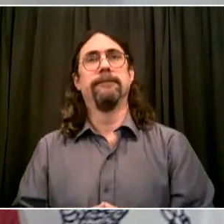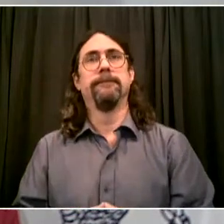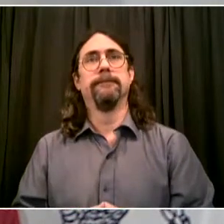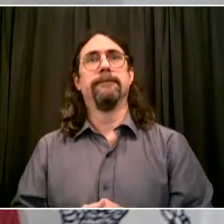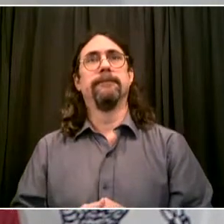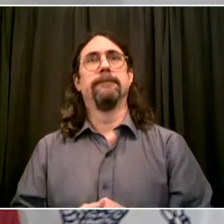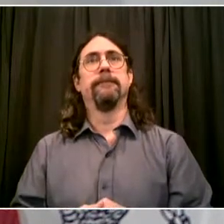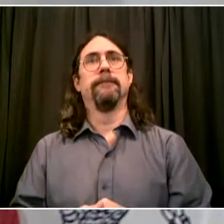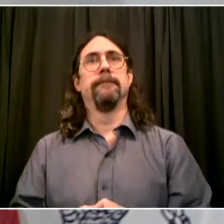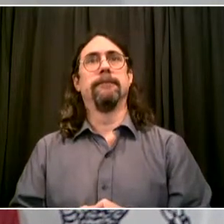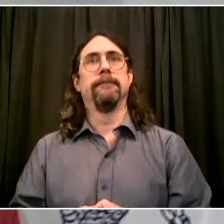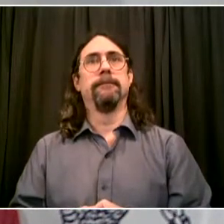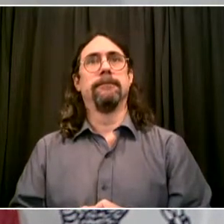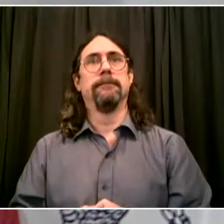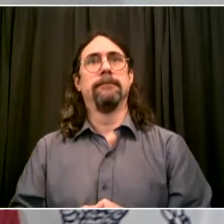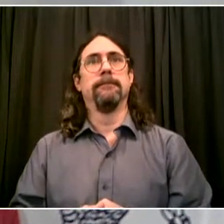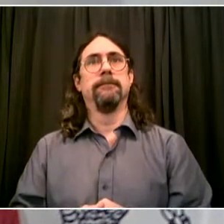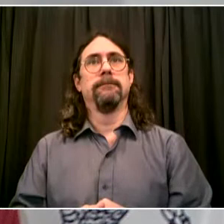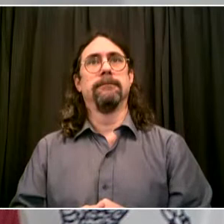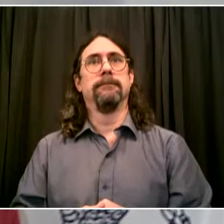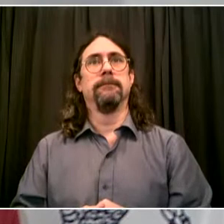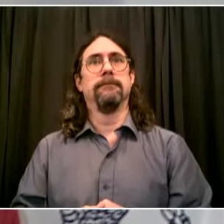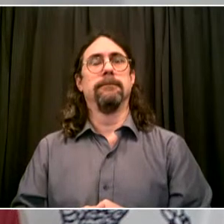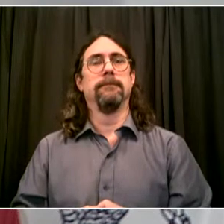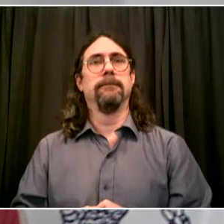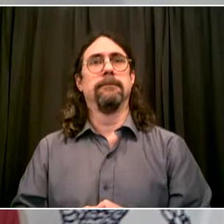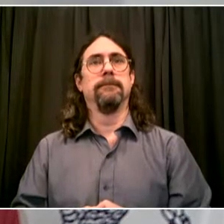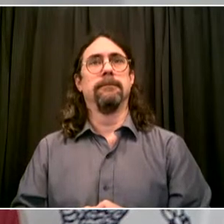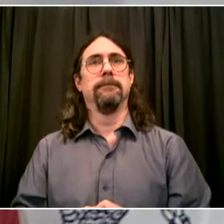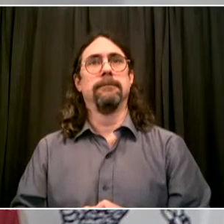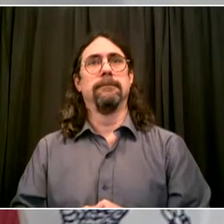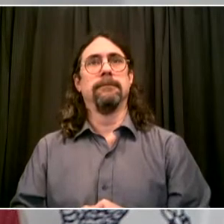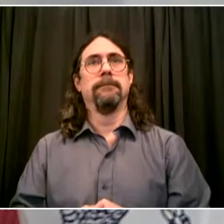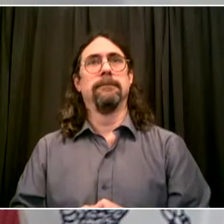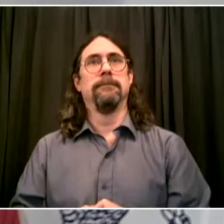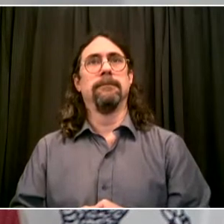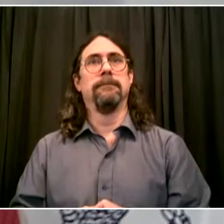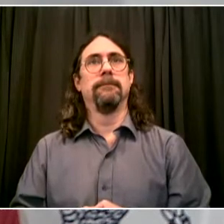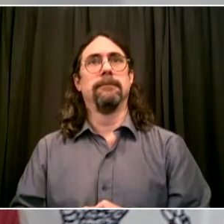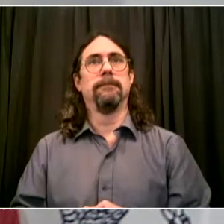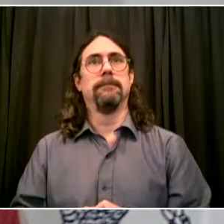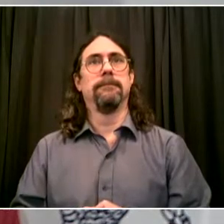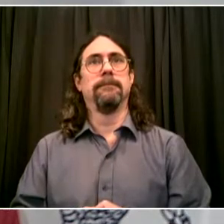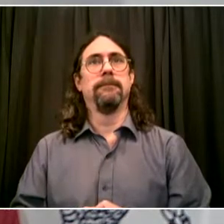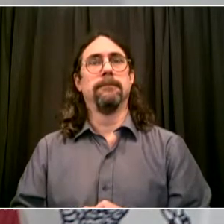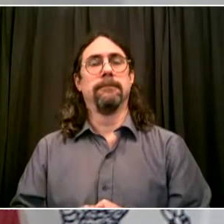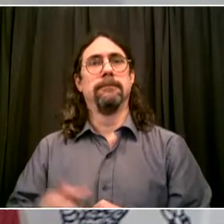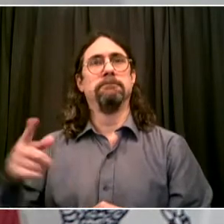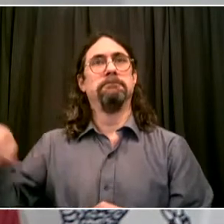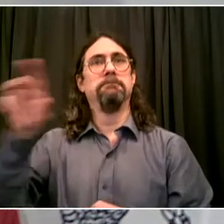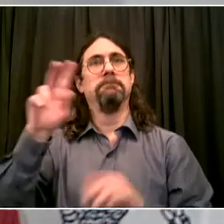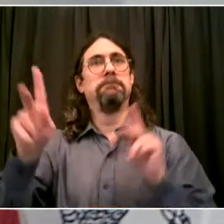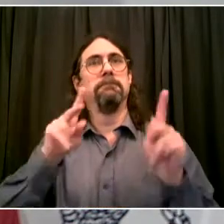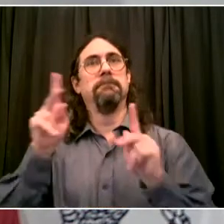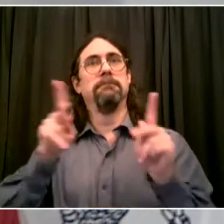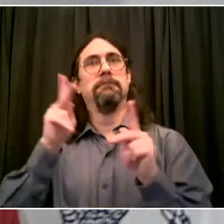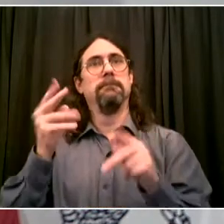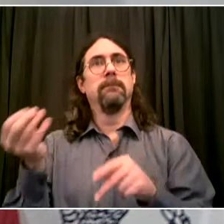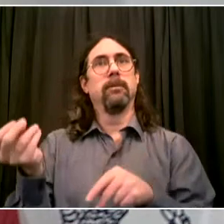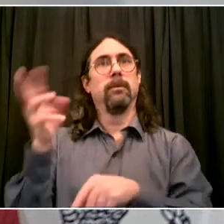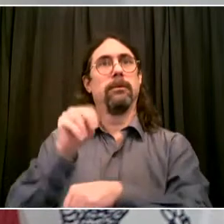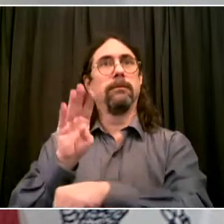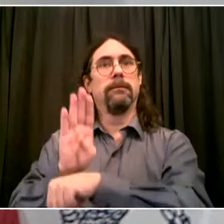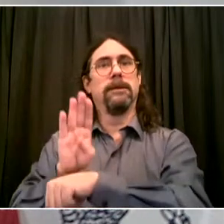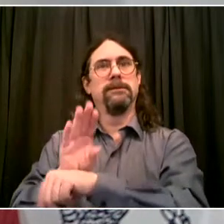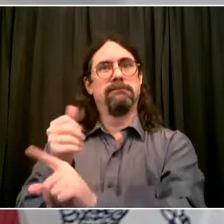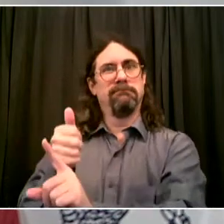Asian American small business owners and restaurant owners who directly impacted last year by discrimination and had to close